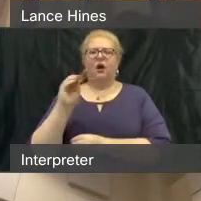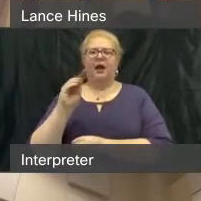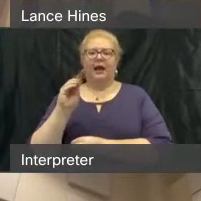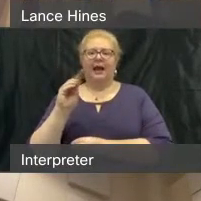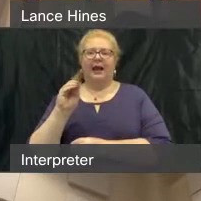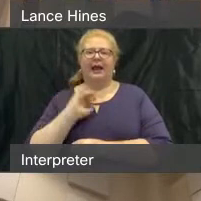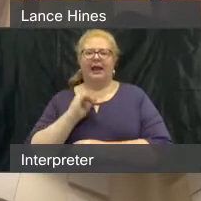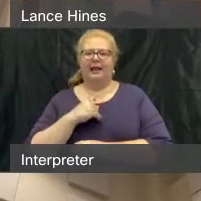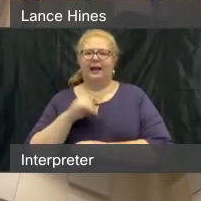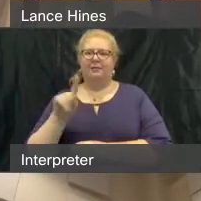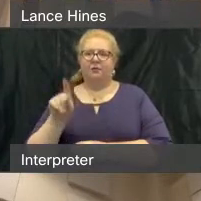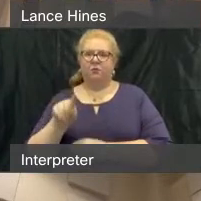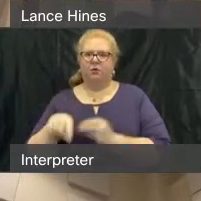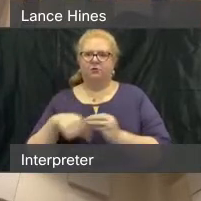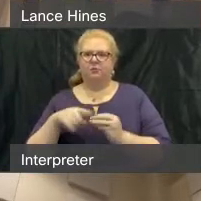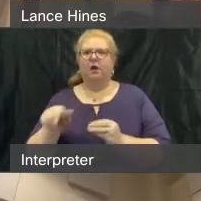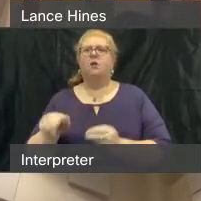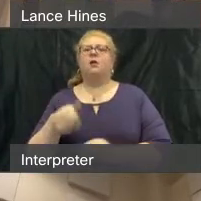Okay.